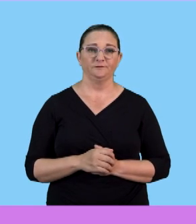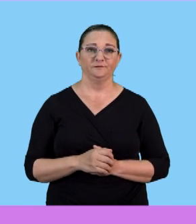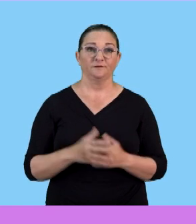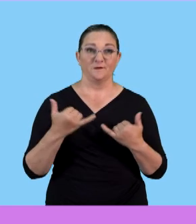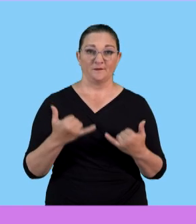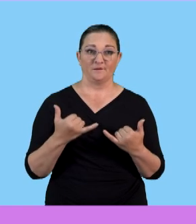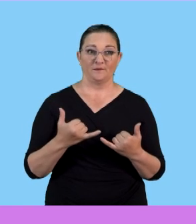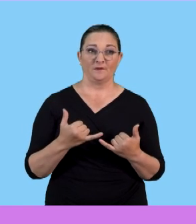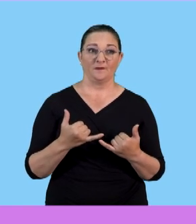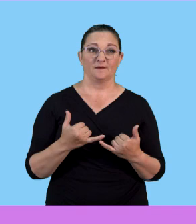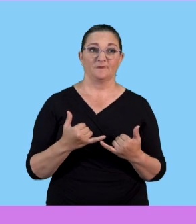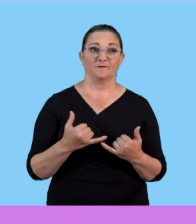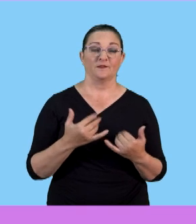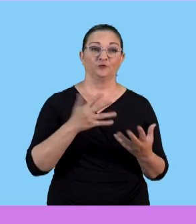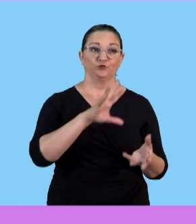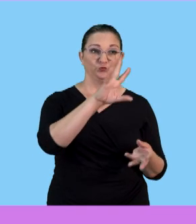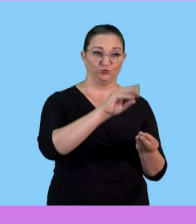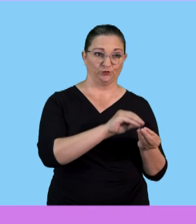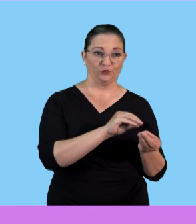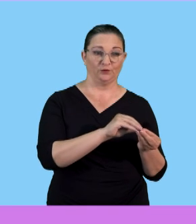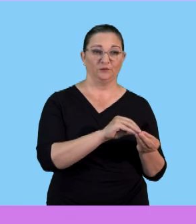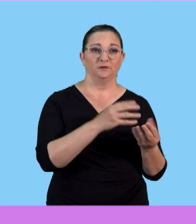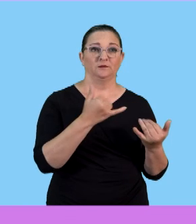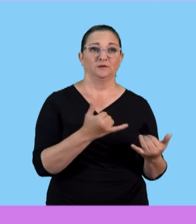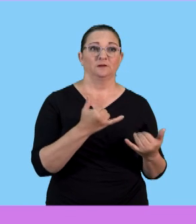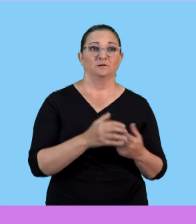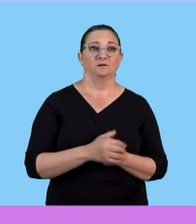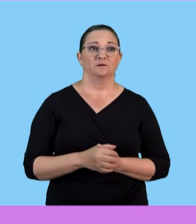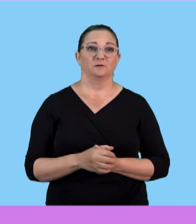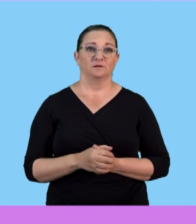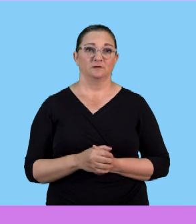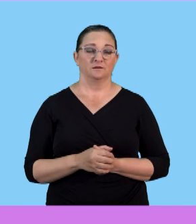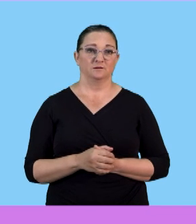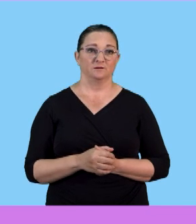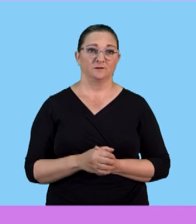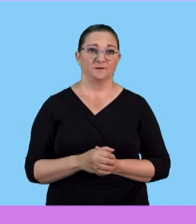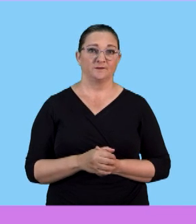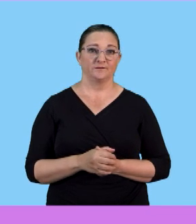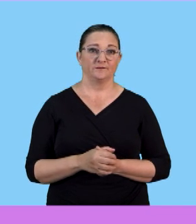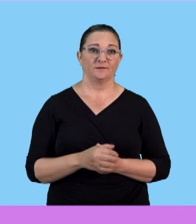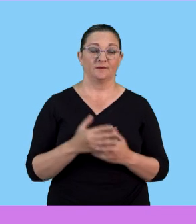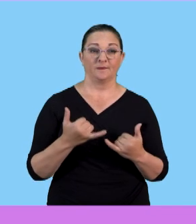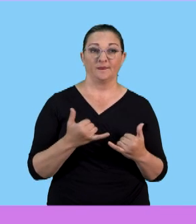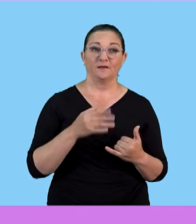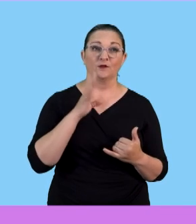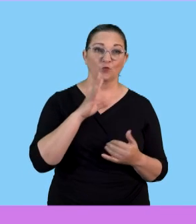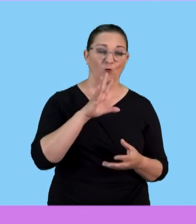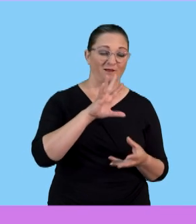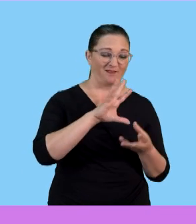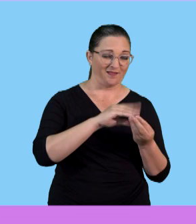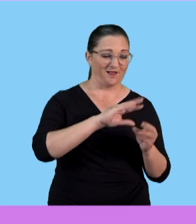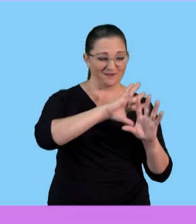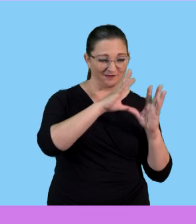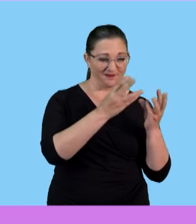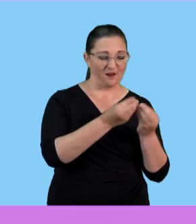10,980. Right, so now we go to our next step, which is to work out our total. So meaning we